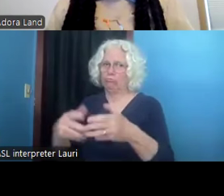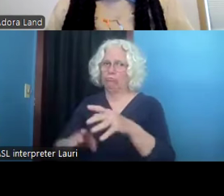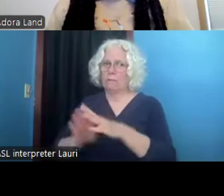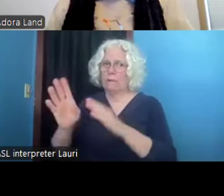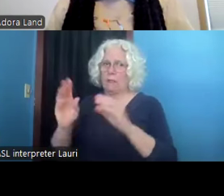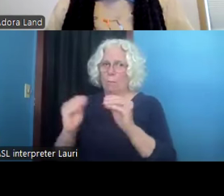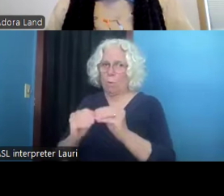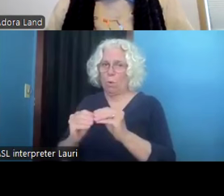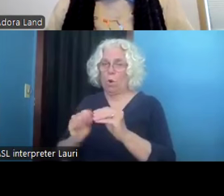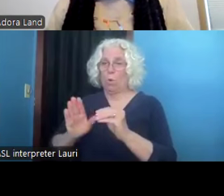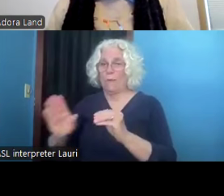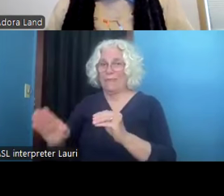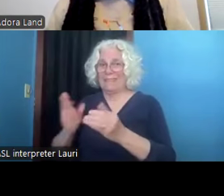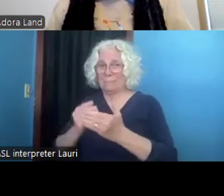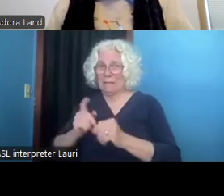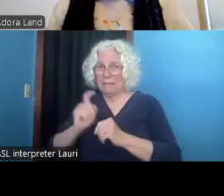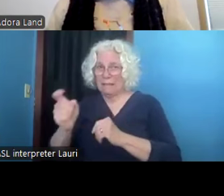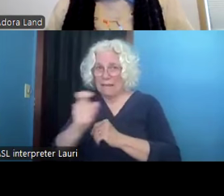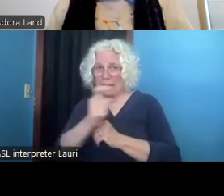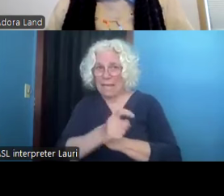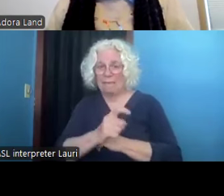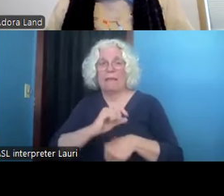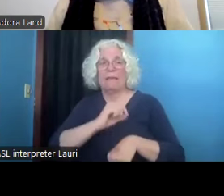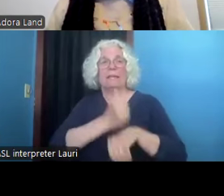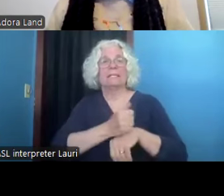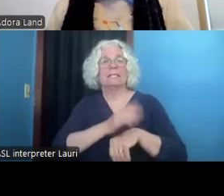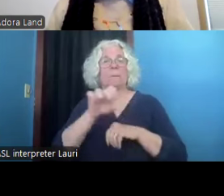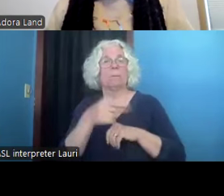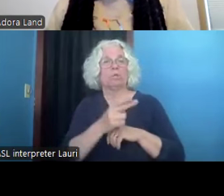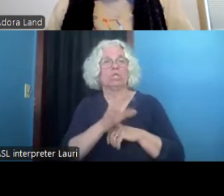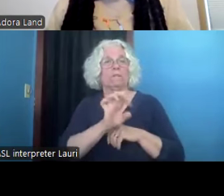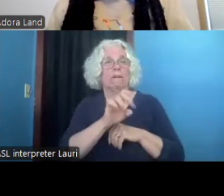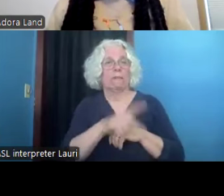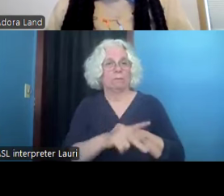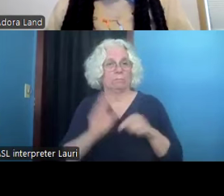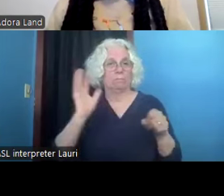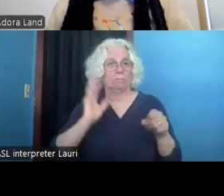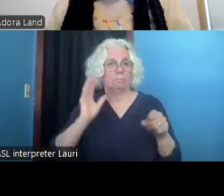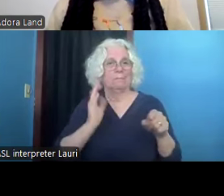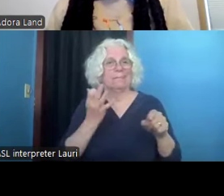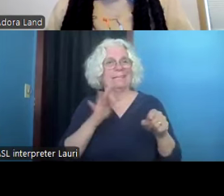personal giving and then through the Bush Fellowship when the Bush Foundation was started in